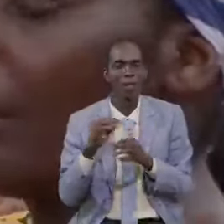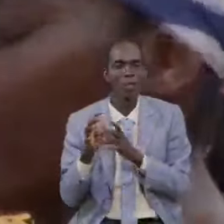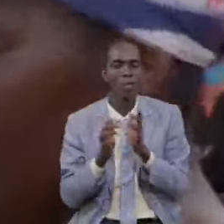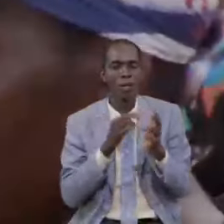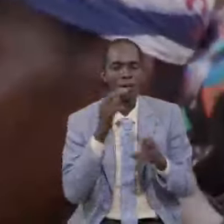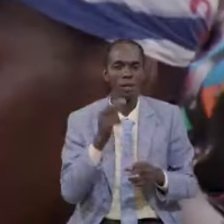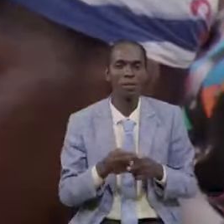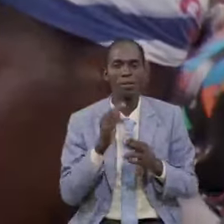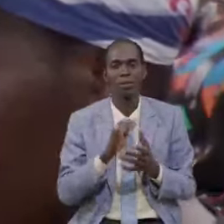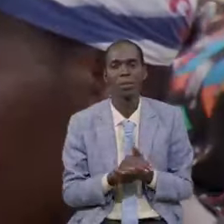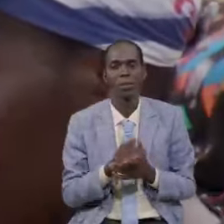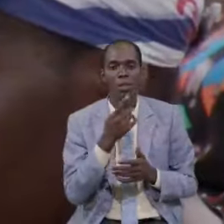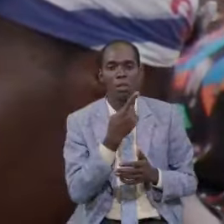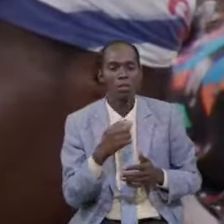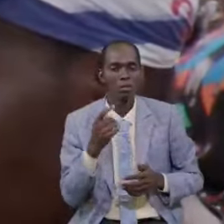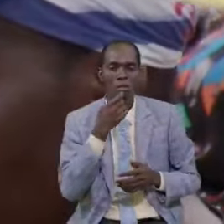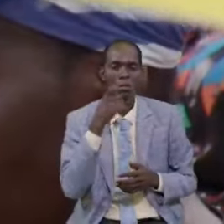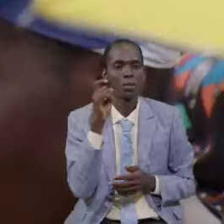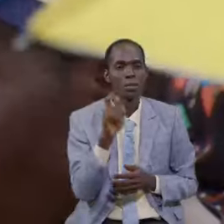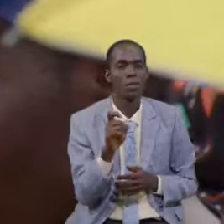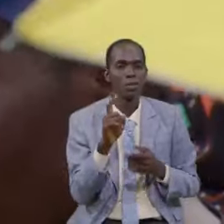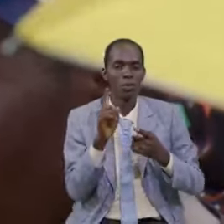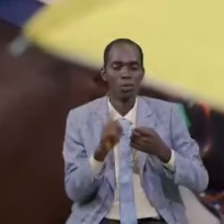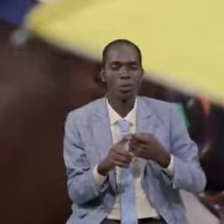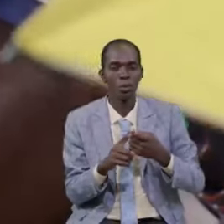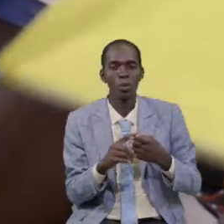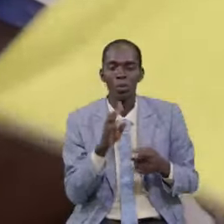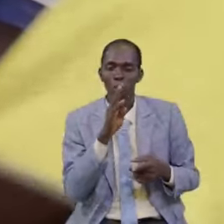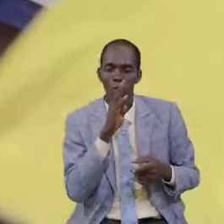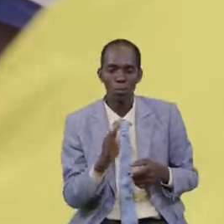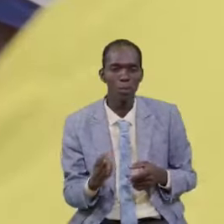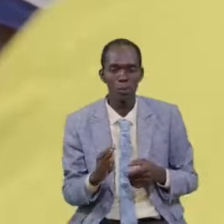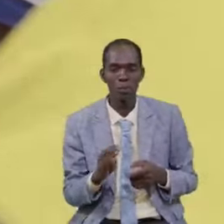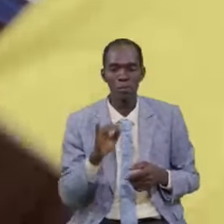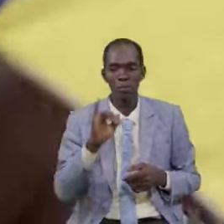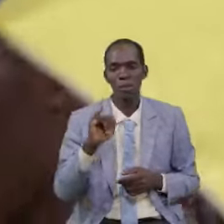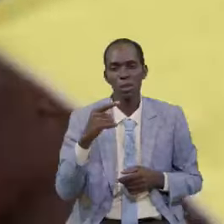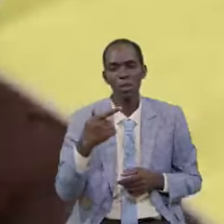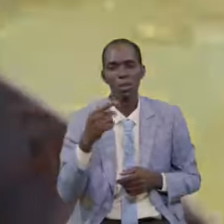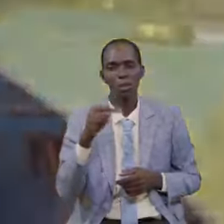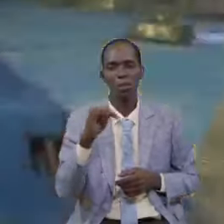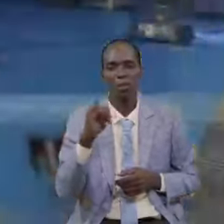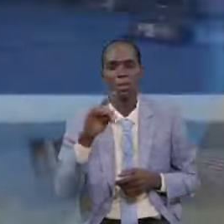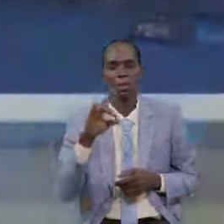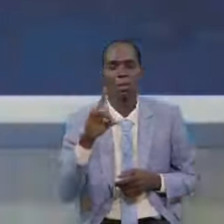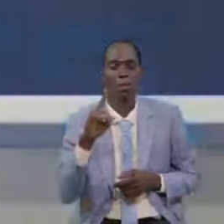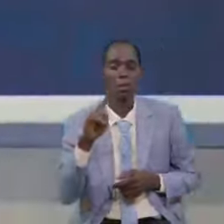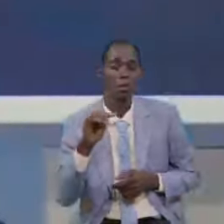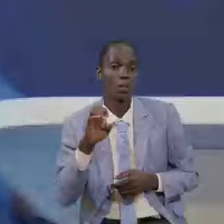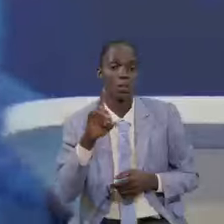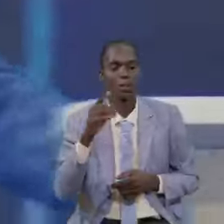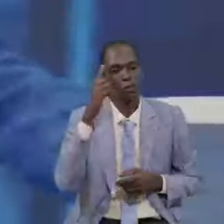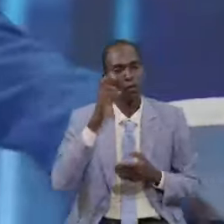charge to be ignited for glory. There are three things I'm looking at as usual as we talk about